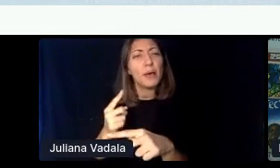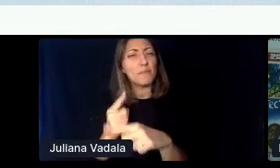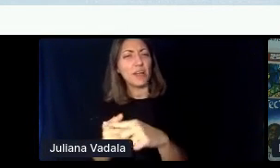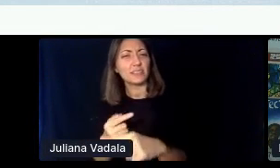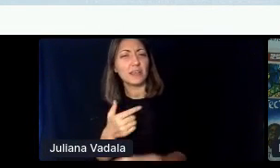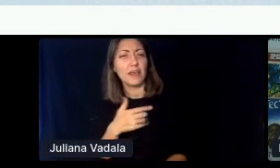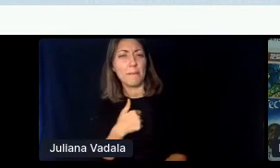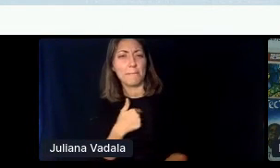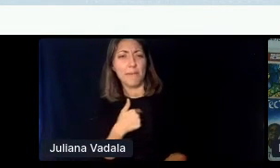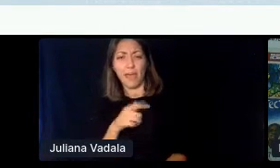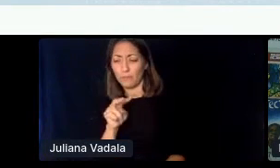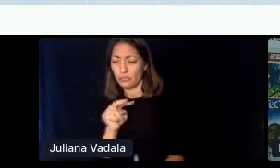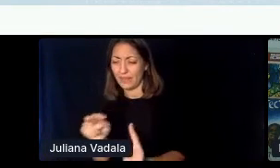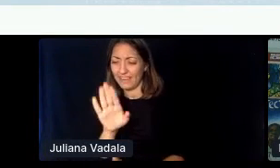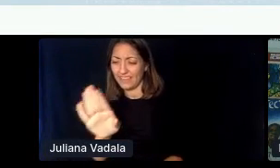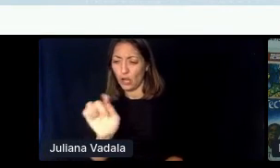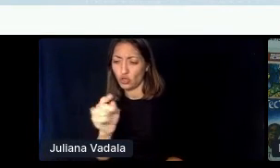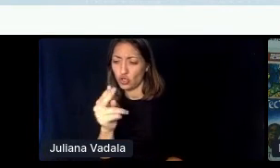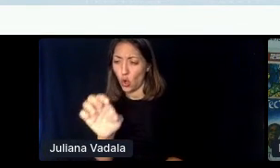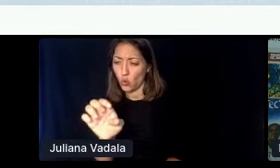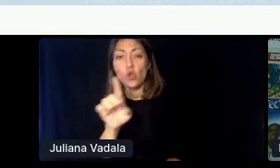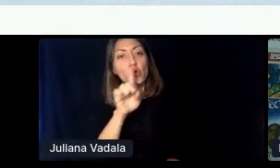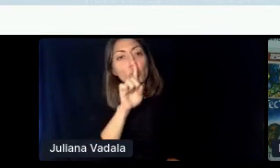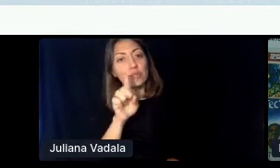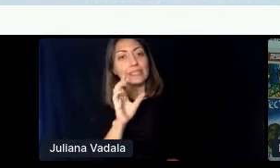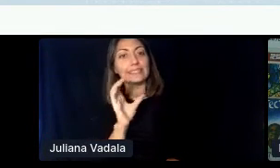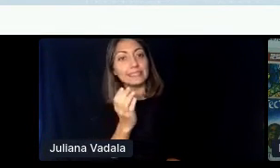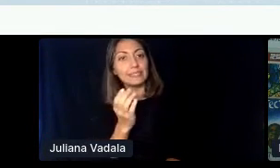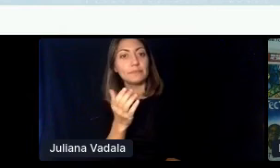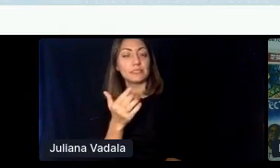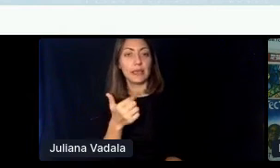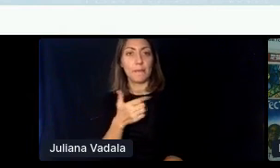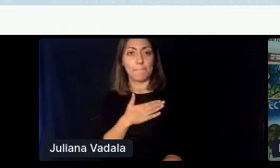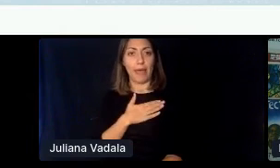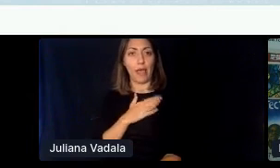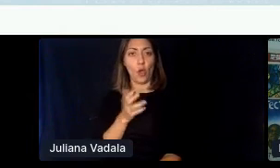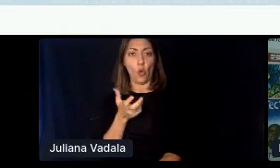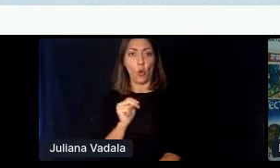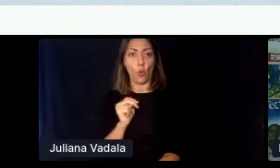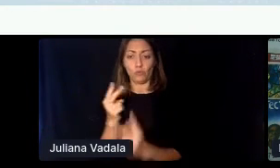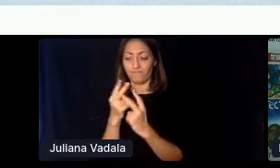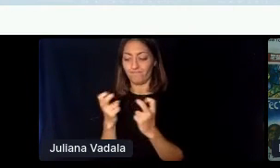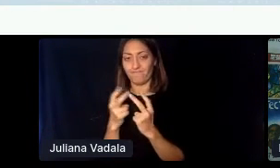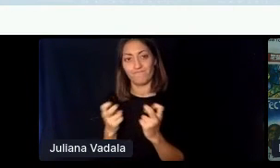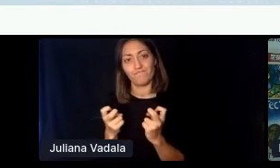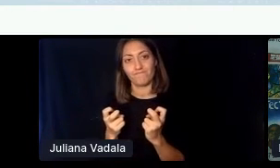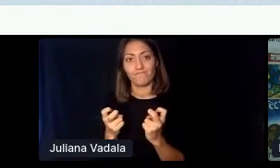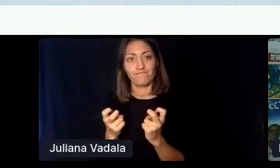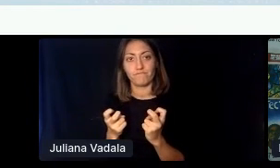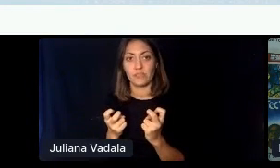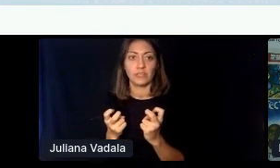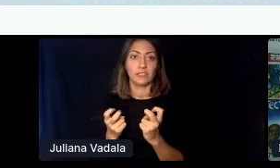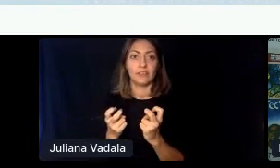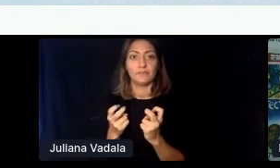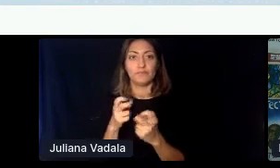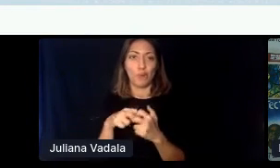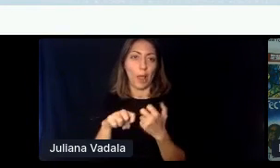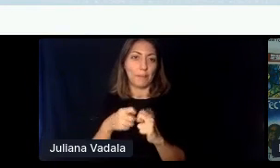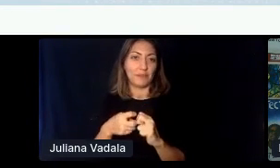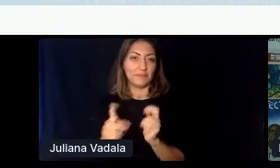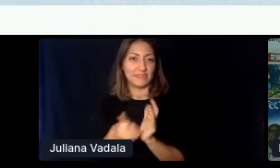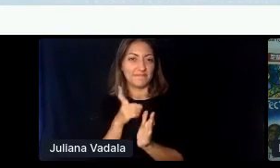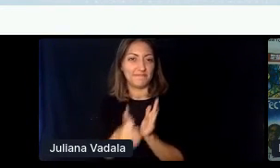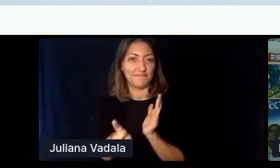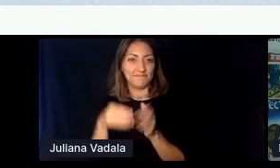perception falls in line with racist stereotypes of people of color being aggressive or unfriendly. So the voters, or rather the